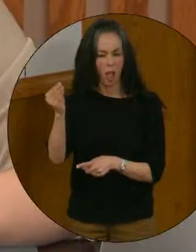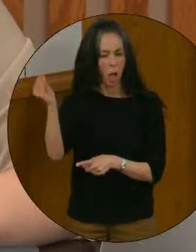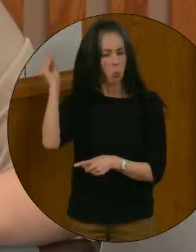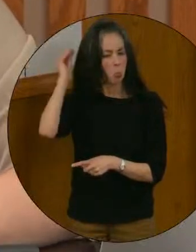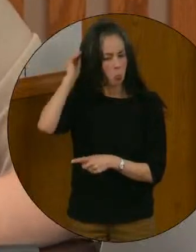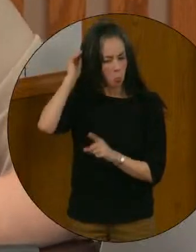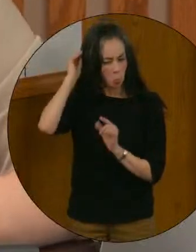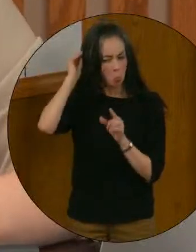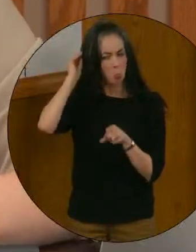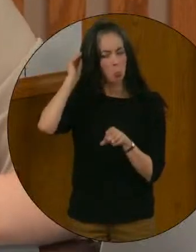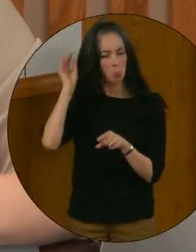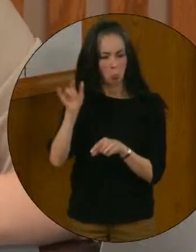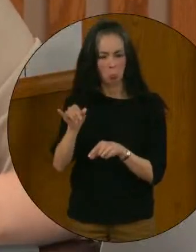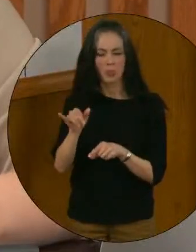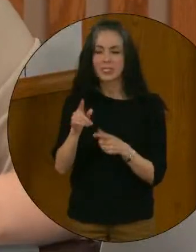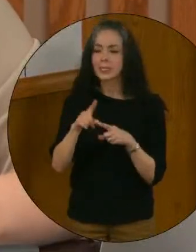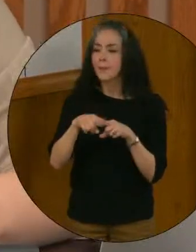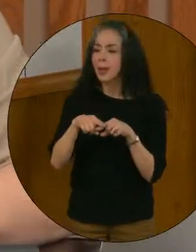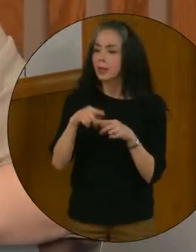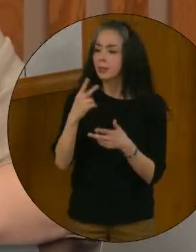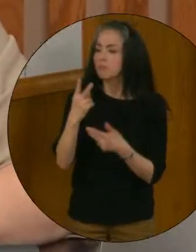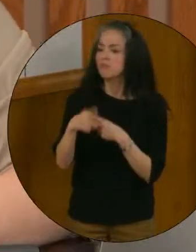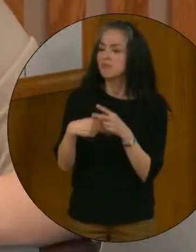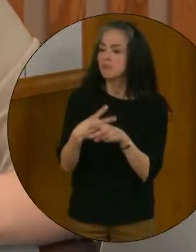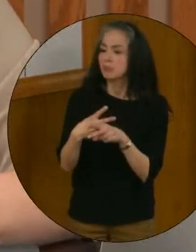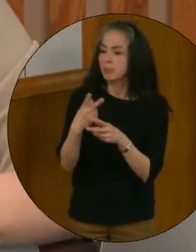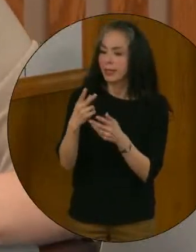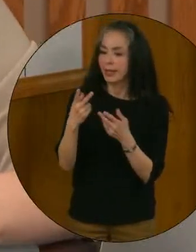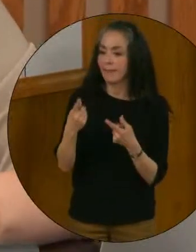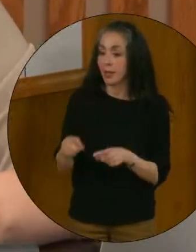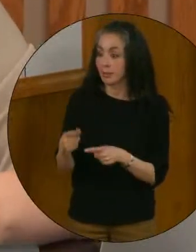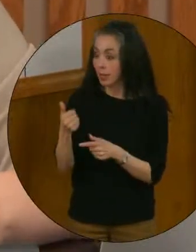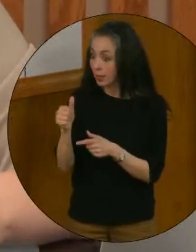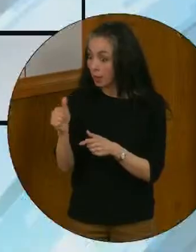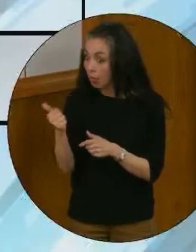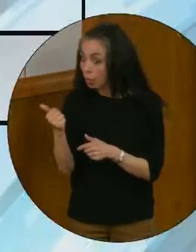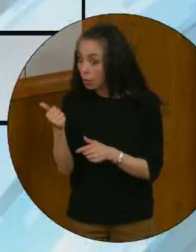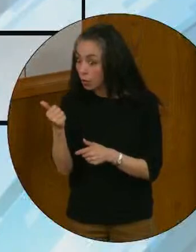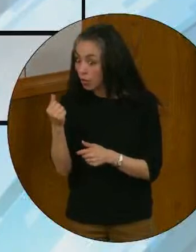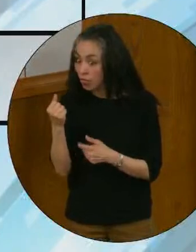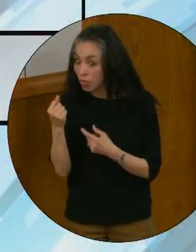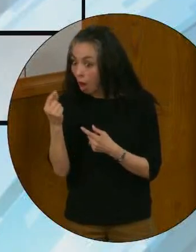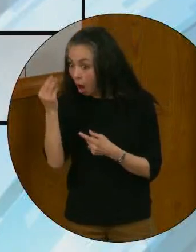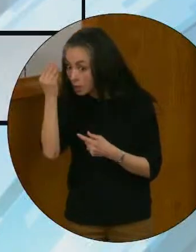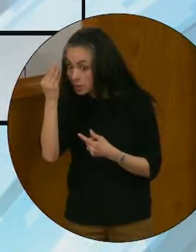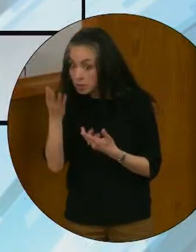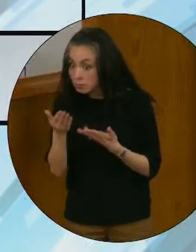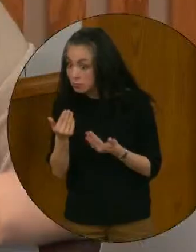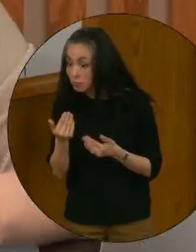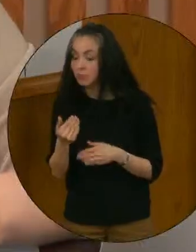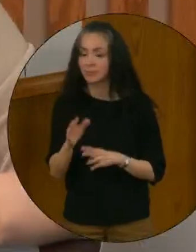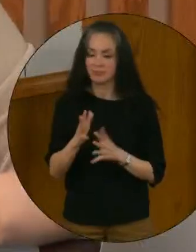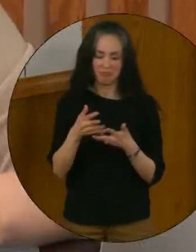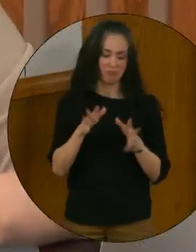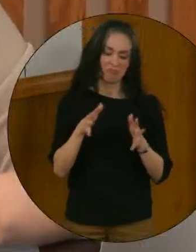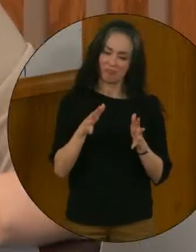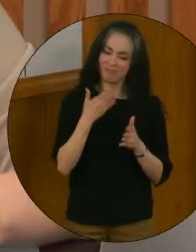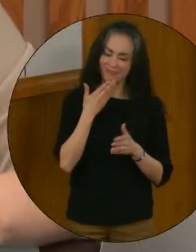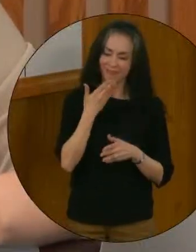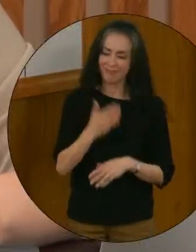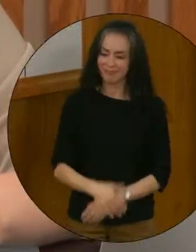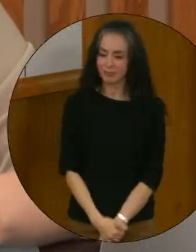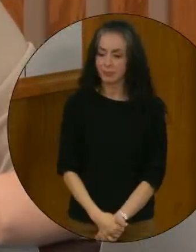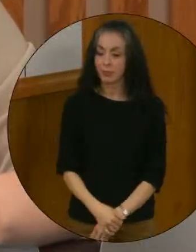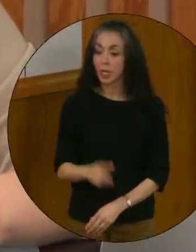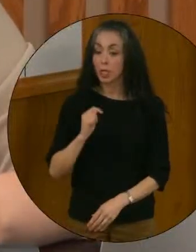depending on the format of the event. Any other thoughts, Trustee Zamora? No, that was it. Thank you. Excellent. Okay,